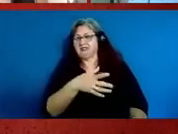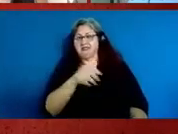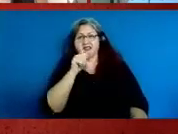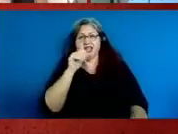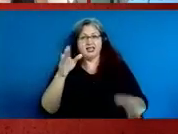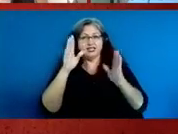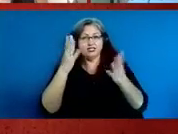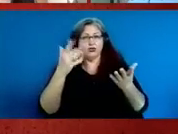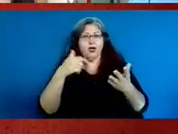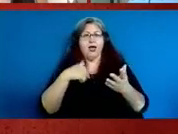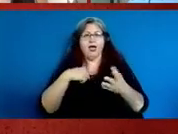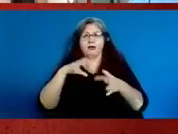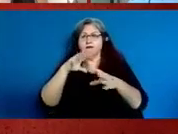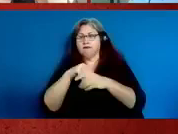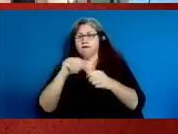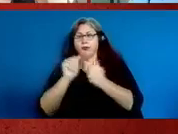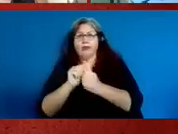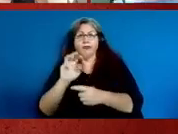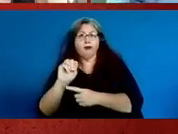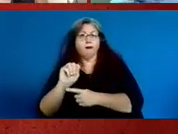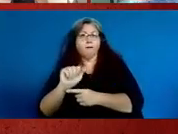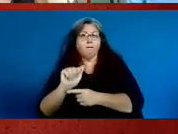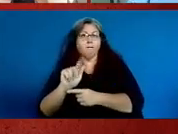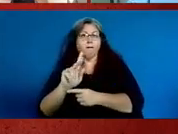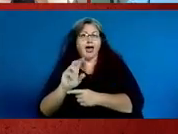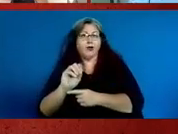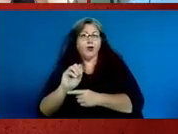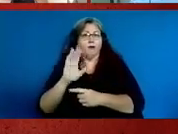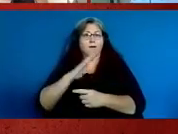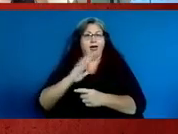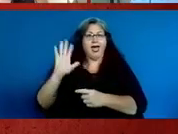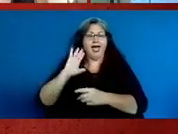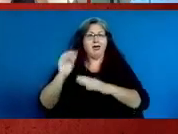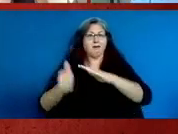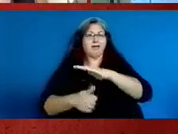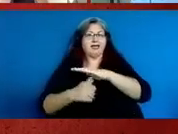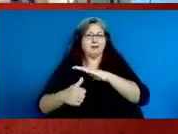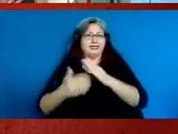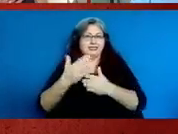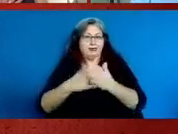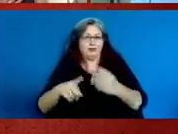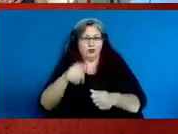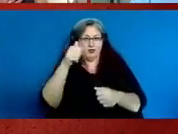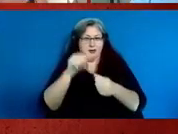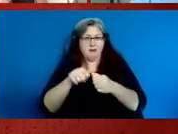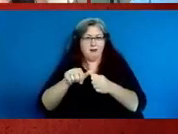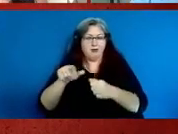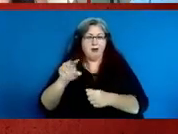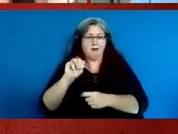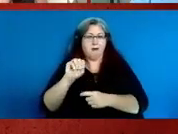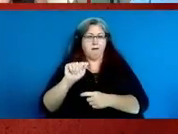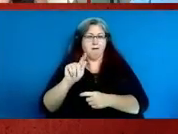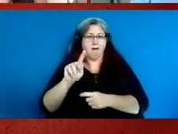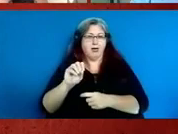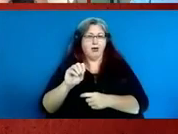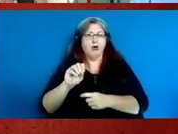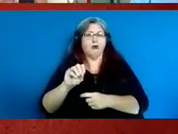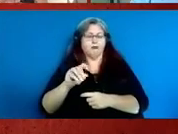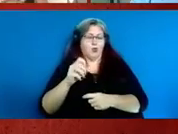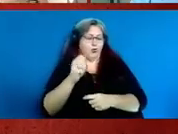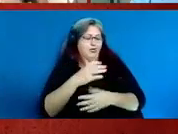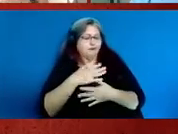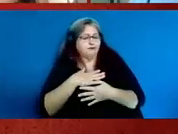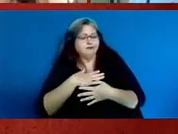got together with Mako in my little basement. Some of you can remember Mako. And, we